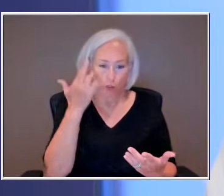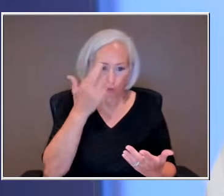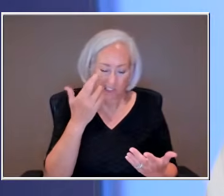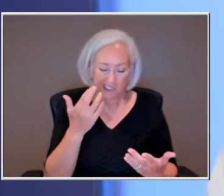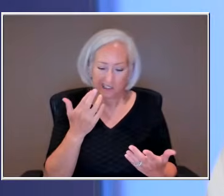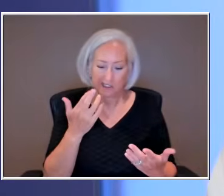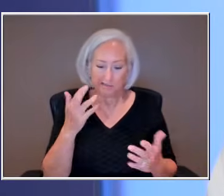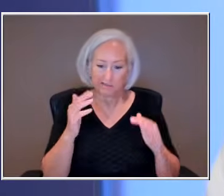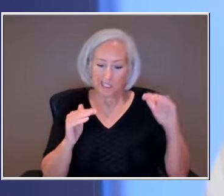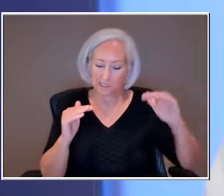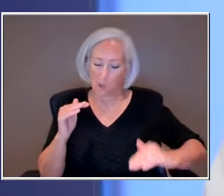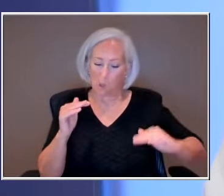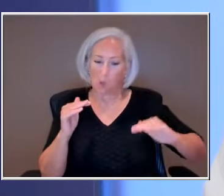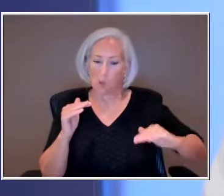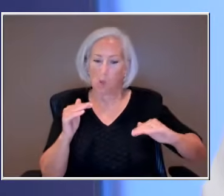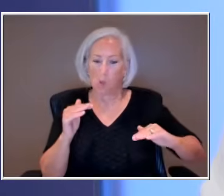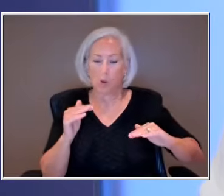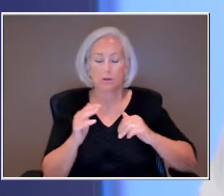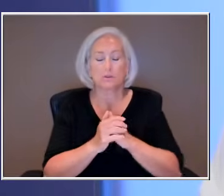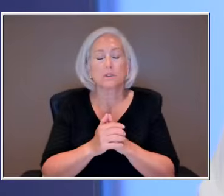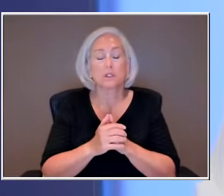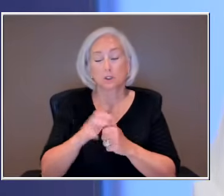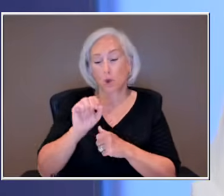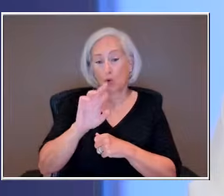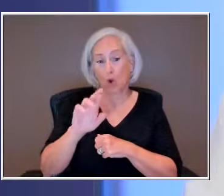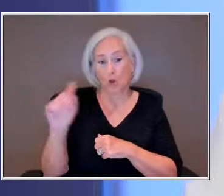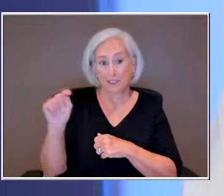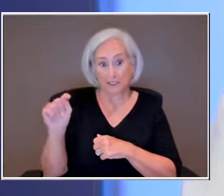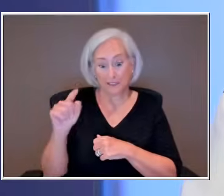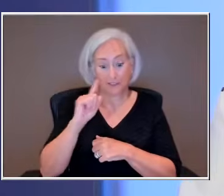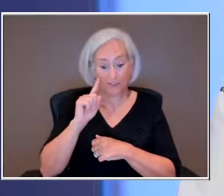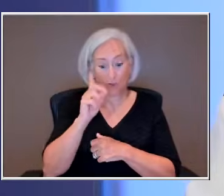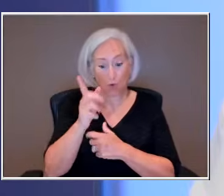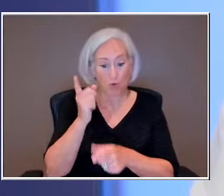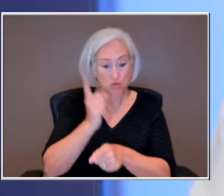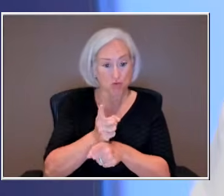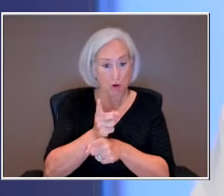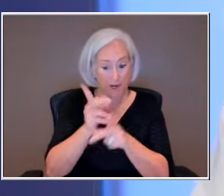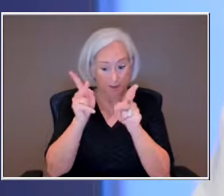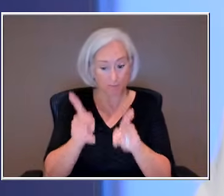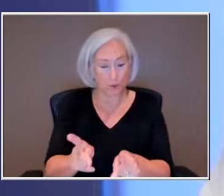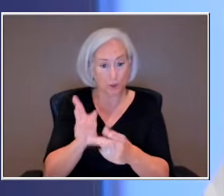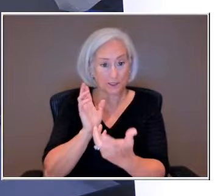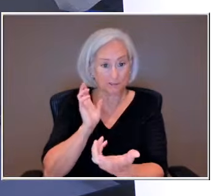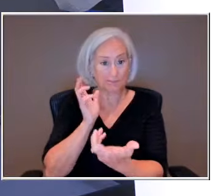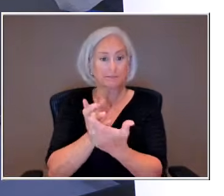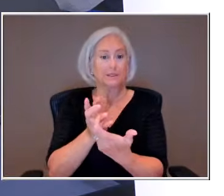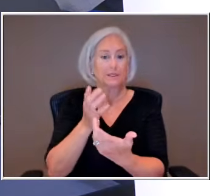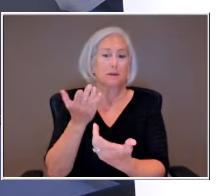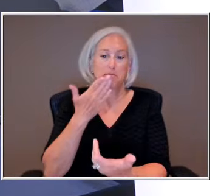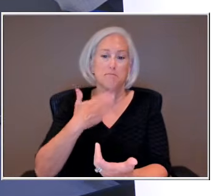for the right patients is completely like more beneficial than not giving it to them. Dr. Abdullah,